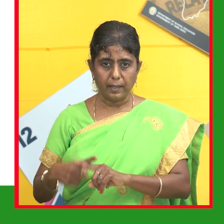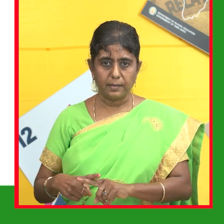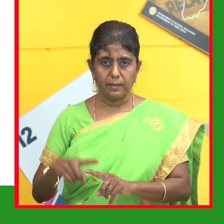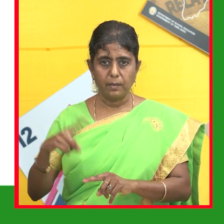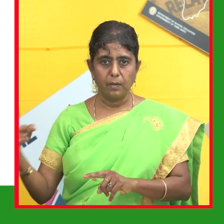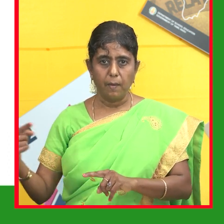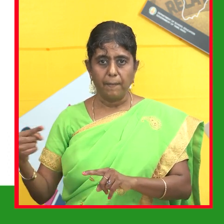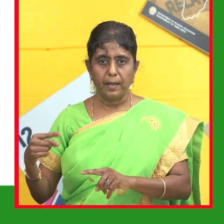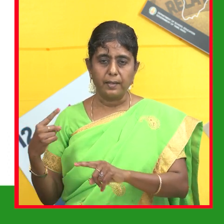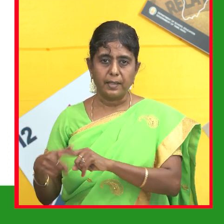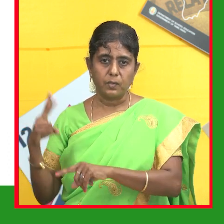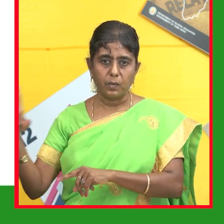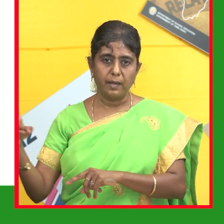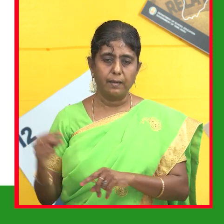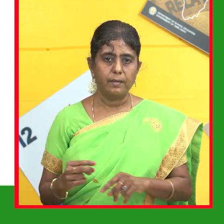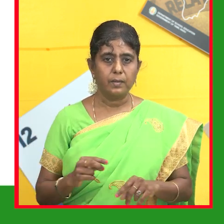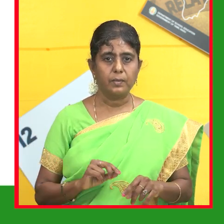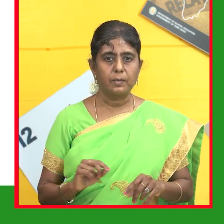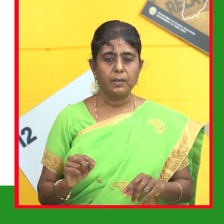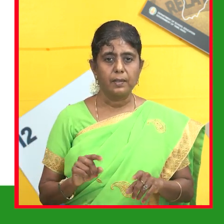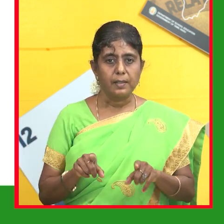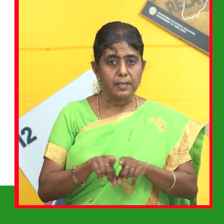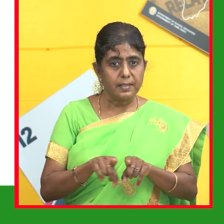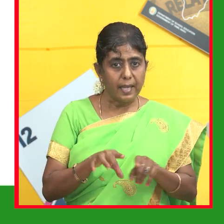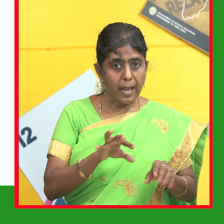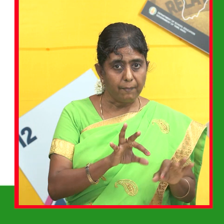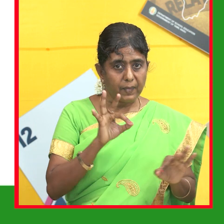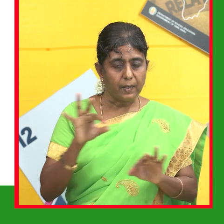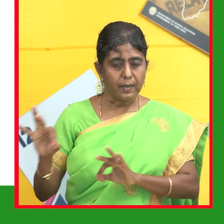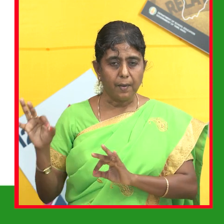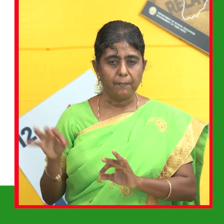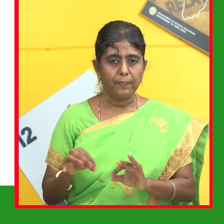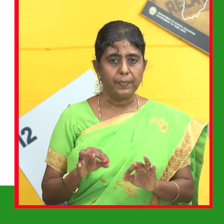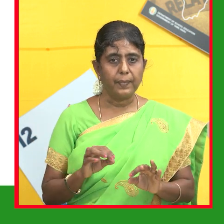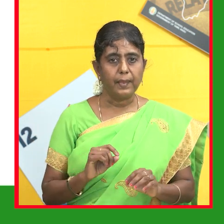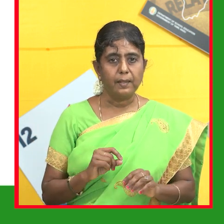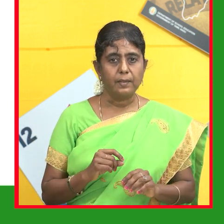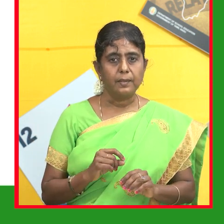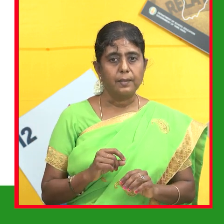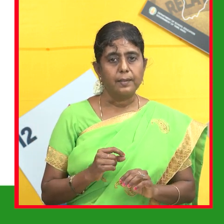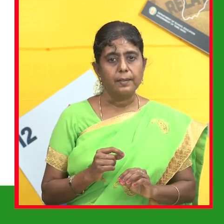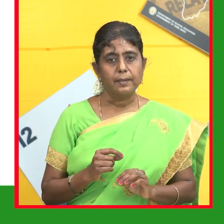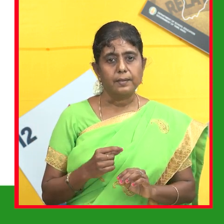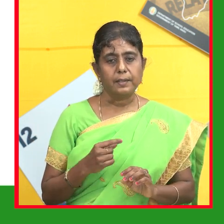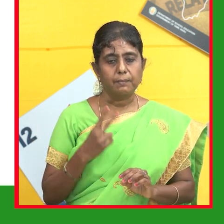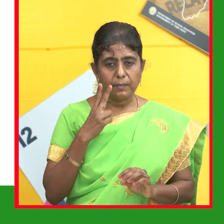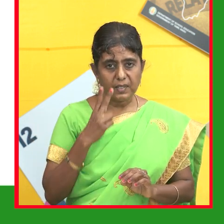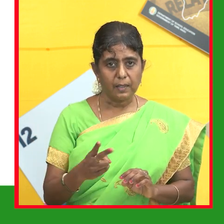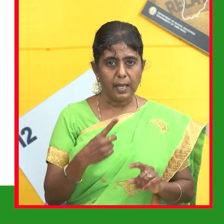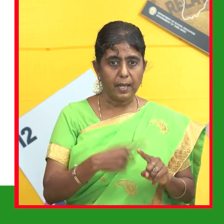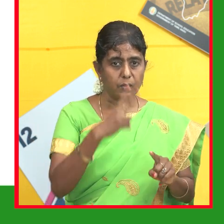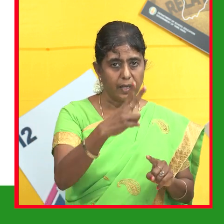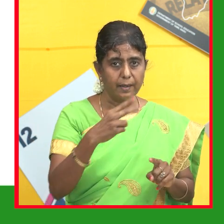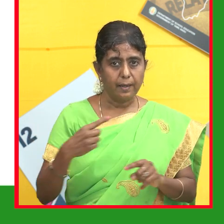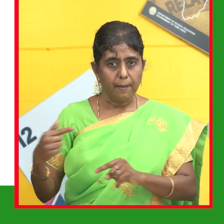minus 2. Now what can be done? Just look at the numerator, you can easily identify what to do. You see the plus